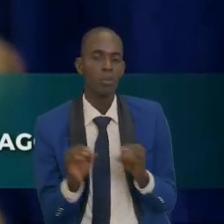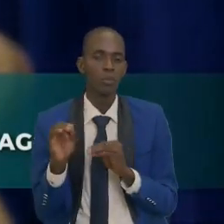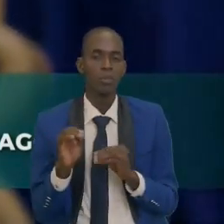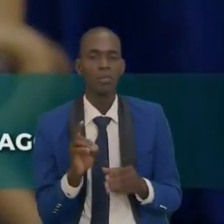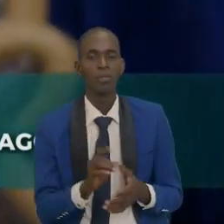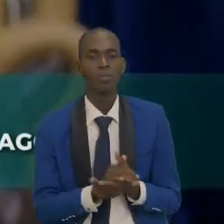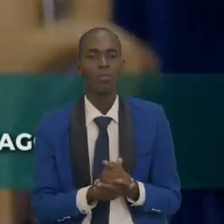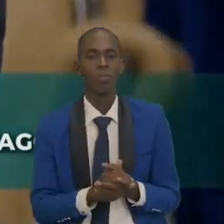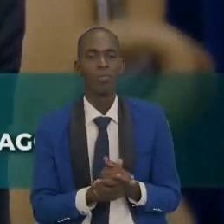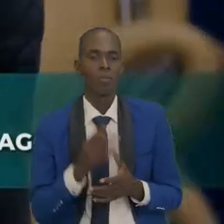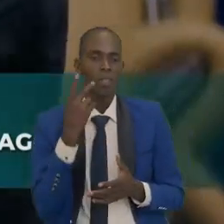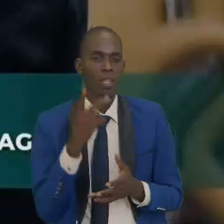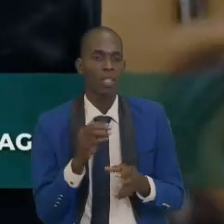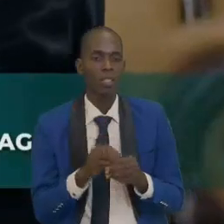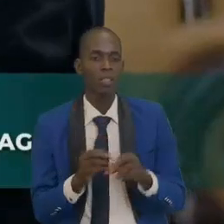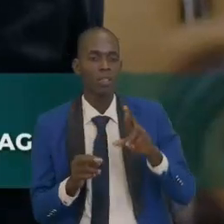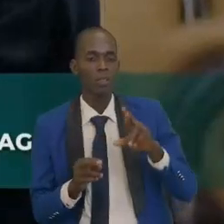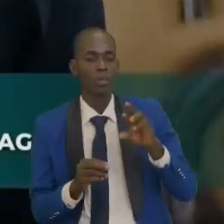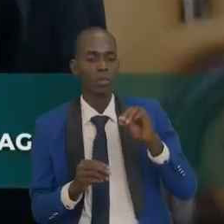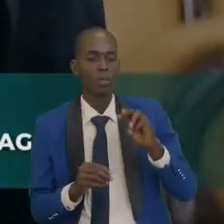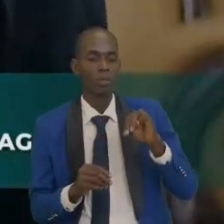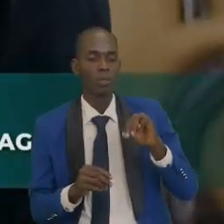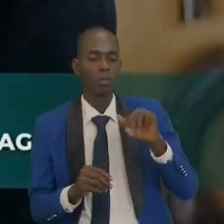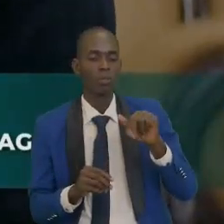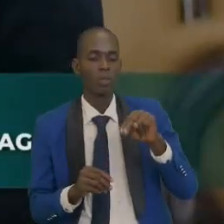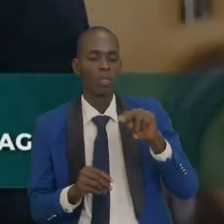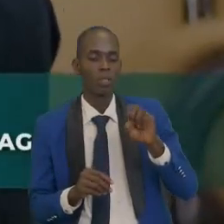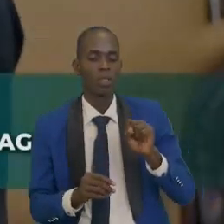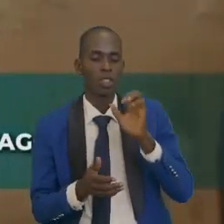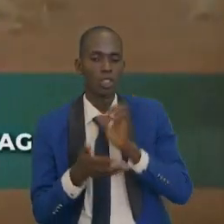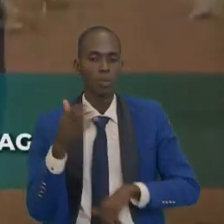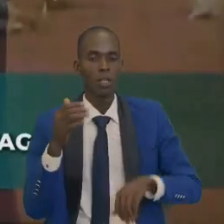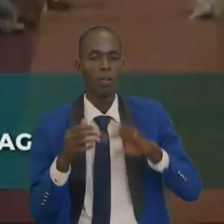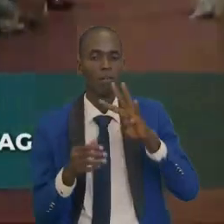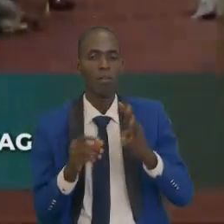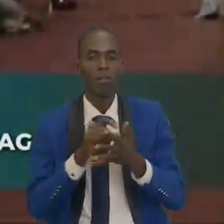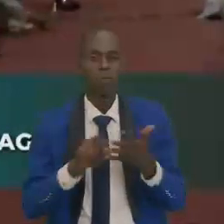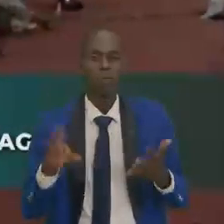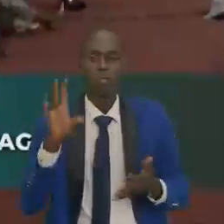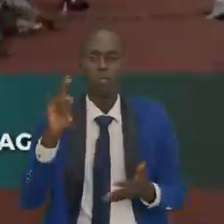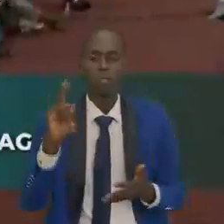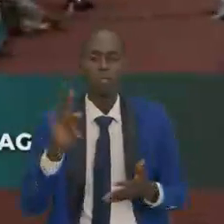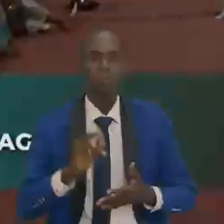hey look at Romans chapter 4. reading from verse 17.